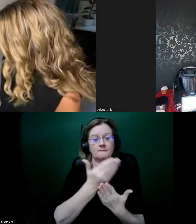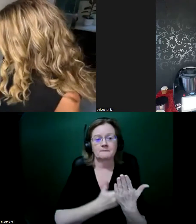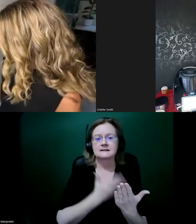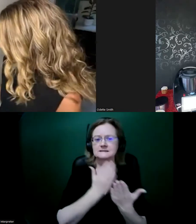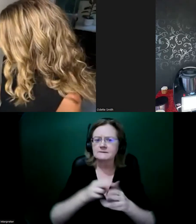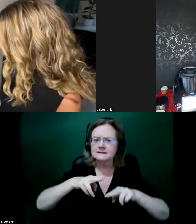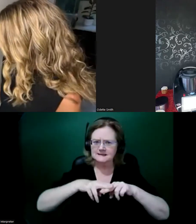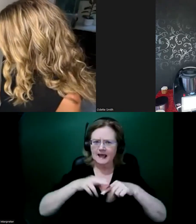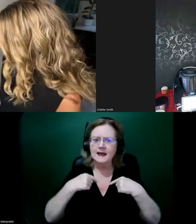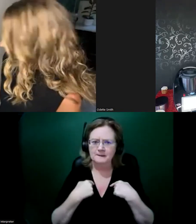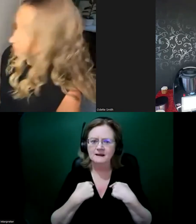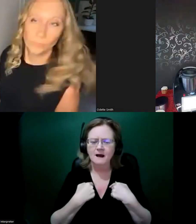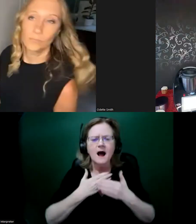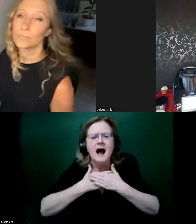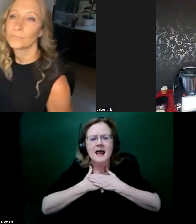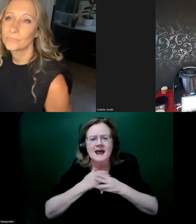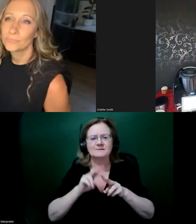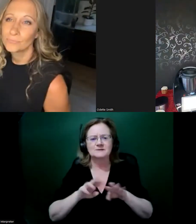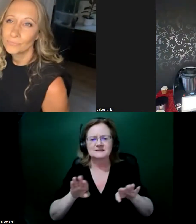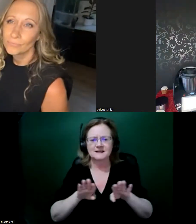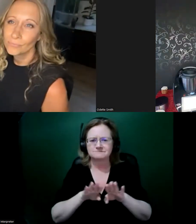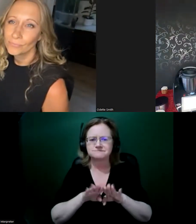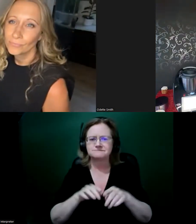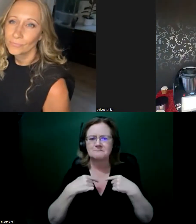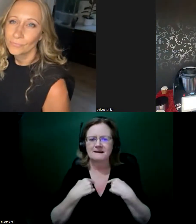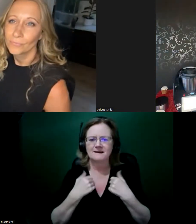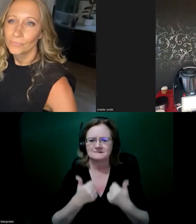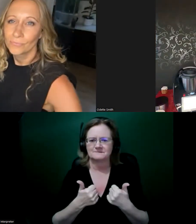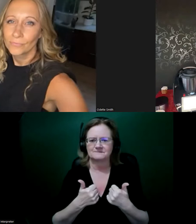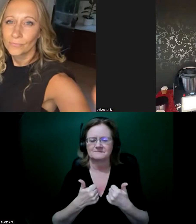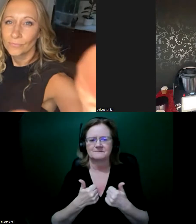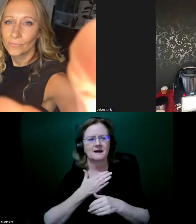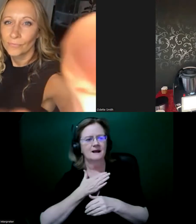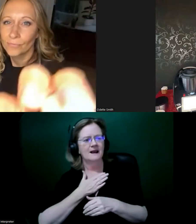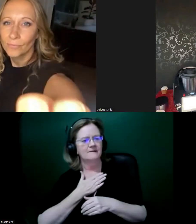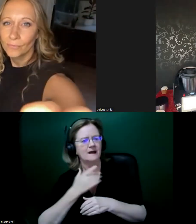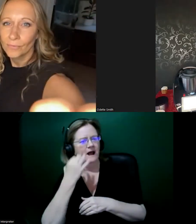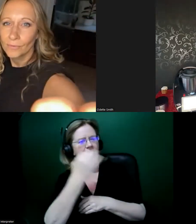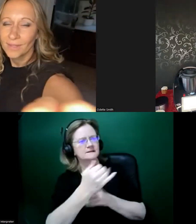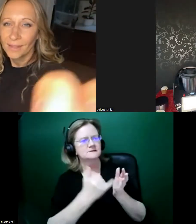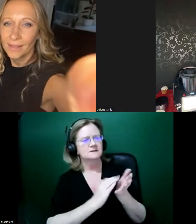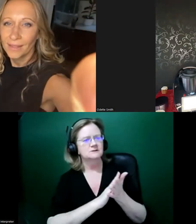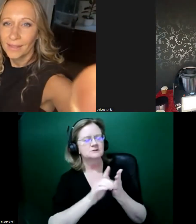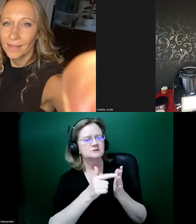tag me, because I love to see people making the stuff I've been making. I love that. And what about you, Sharon?